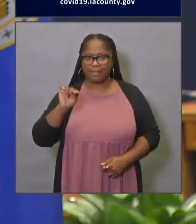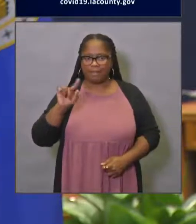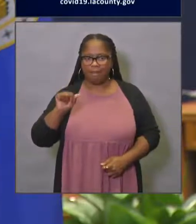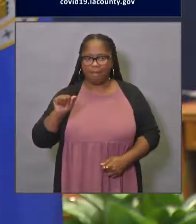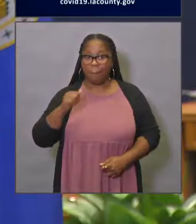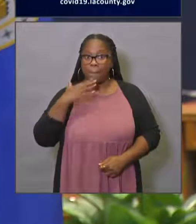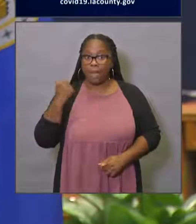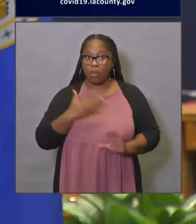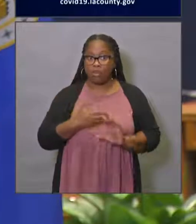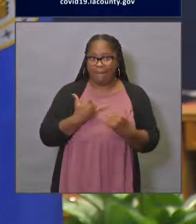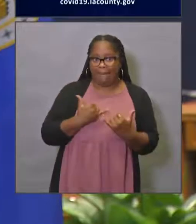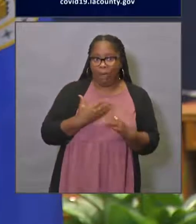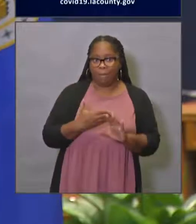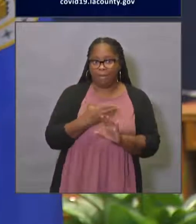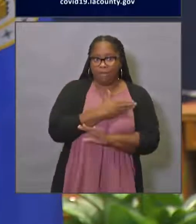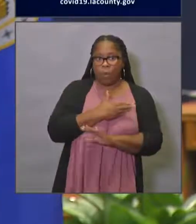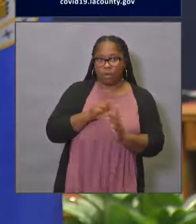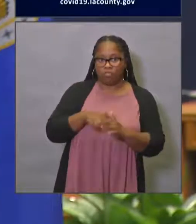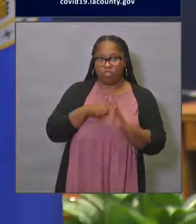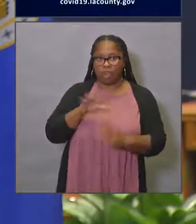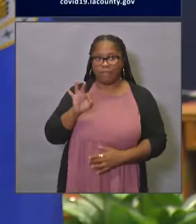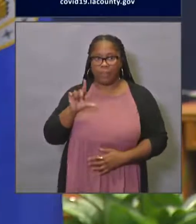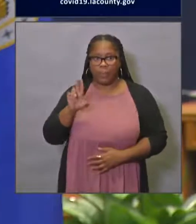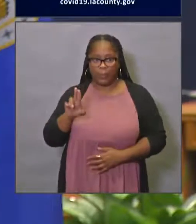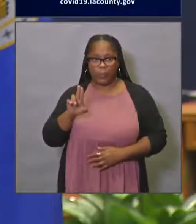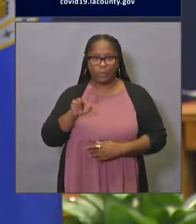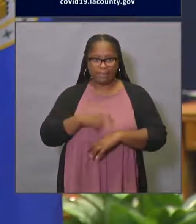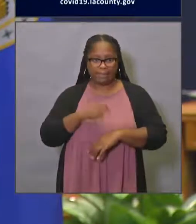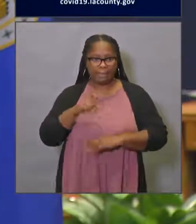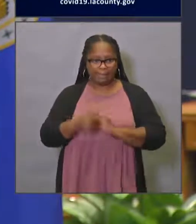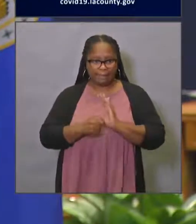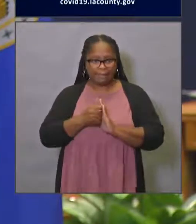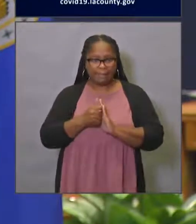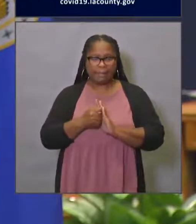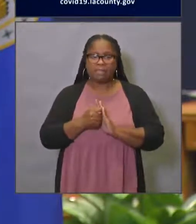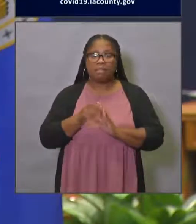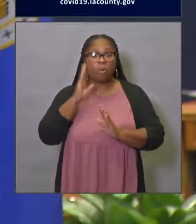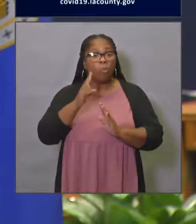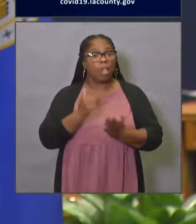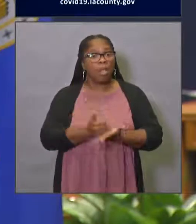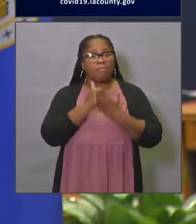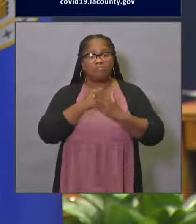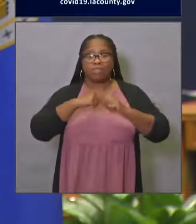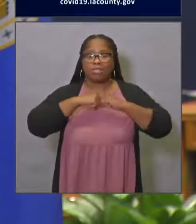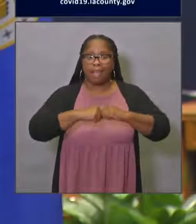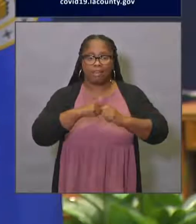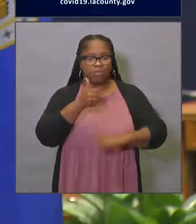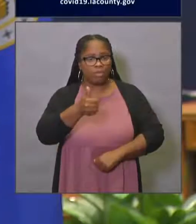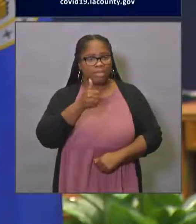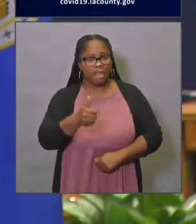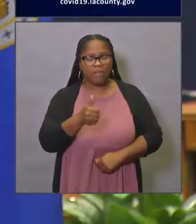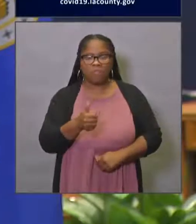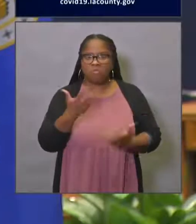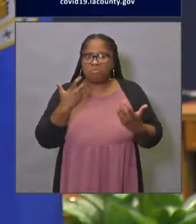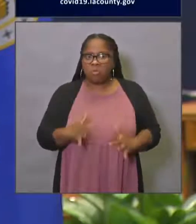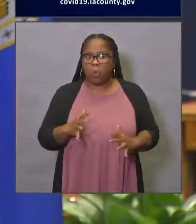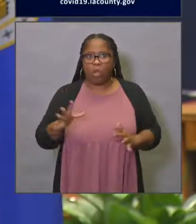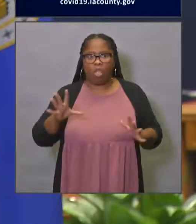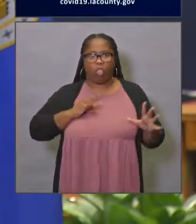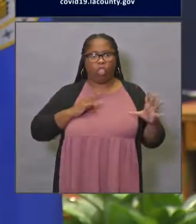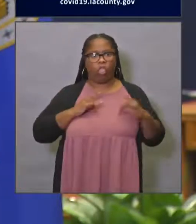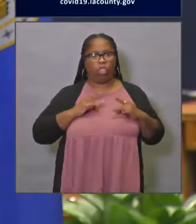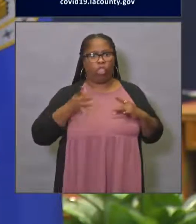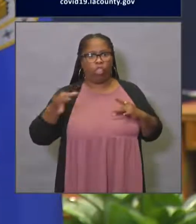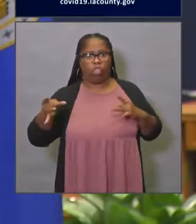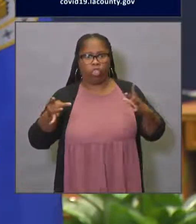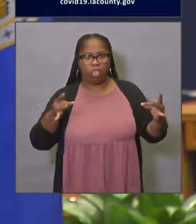an easy way for you to protect yourself and contribute not only to preventing flu from being transmitted in our